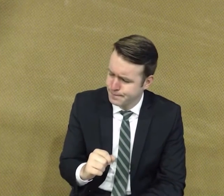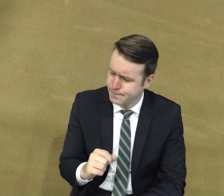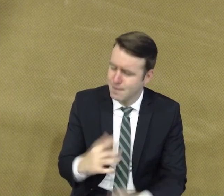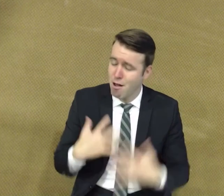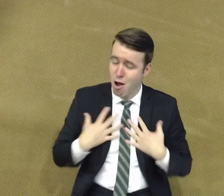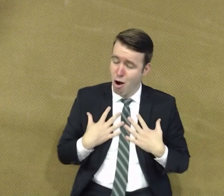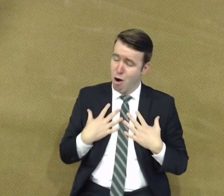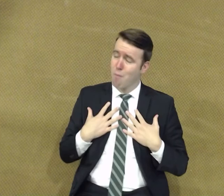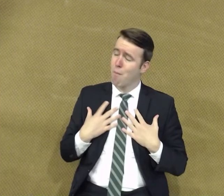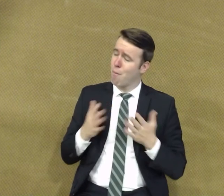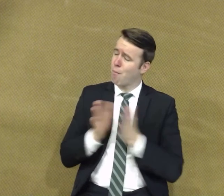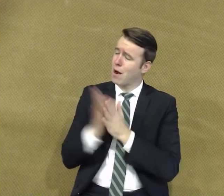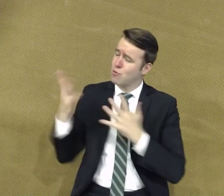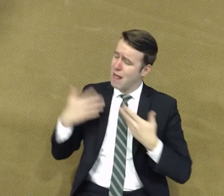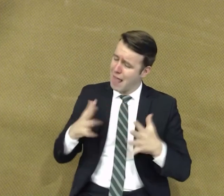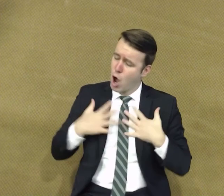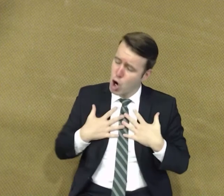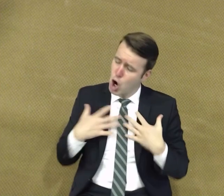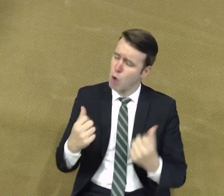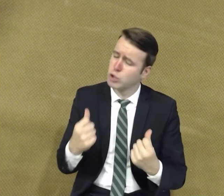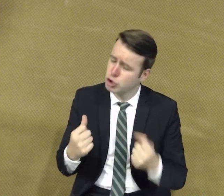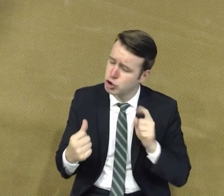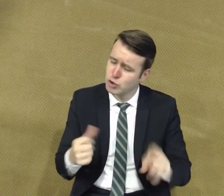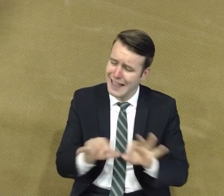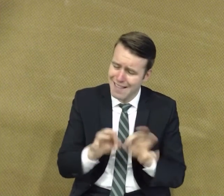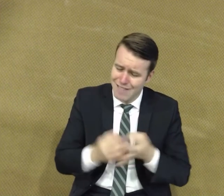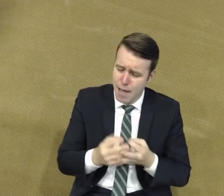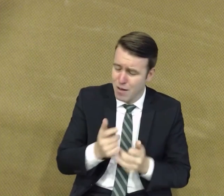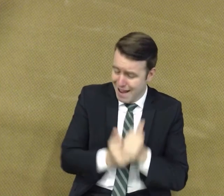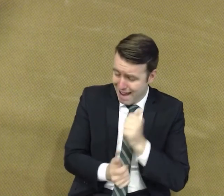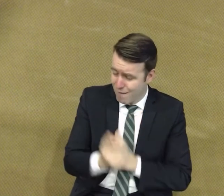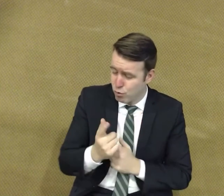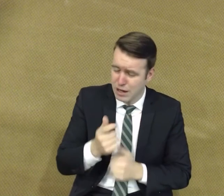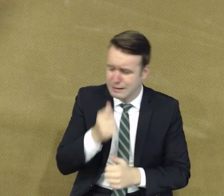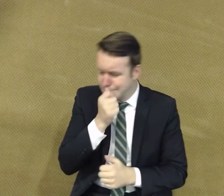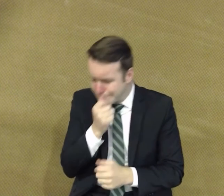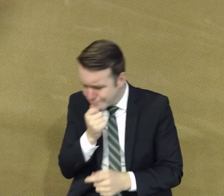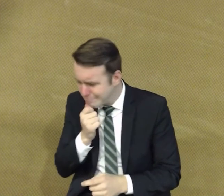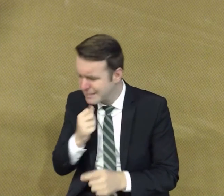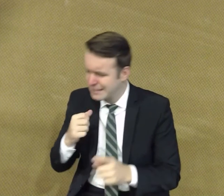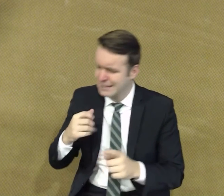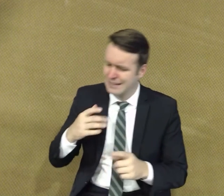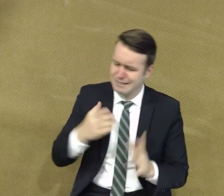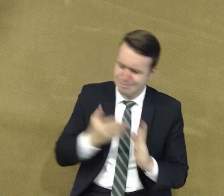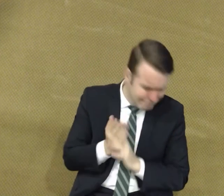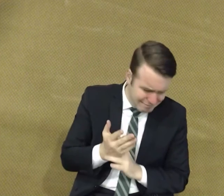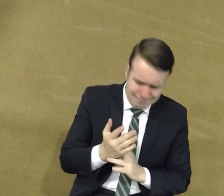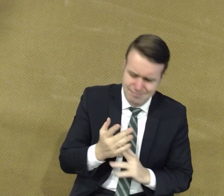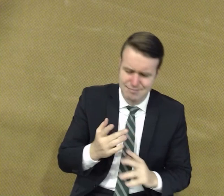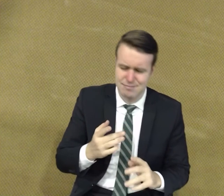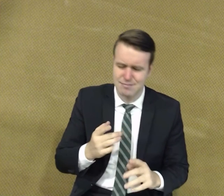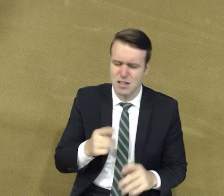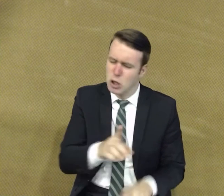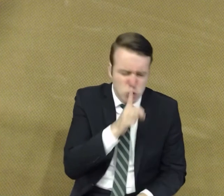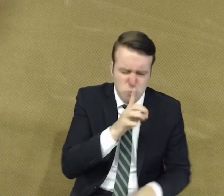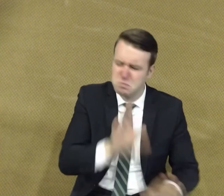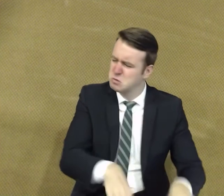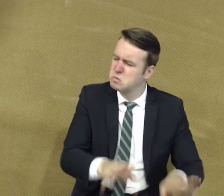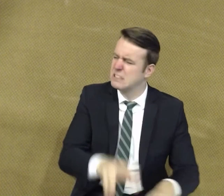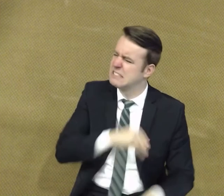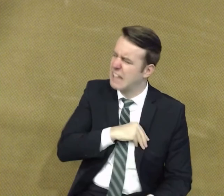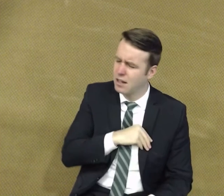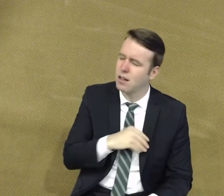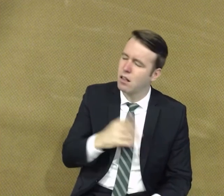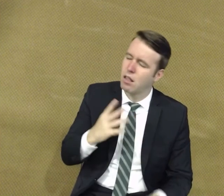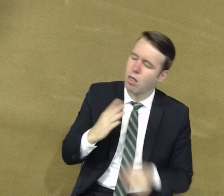Let courage come in families where everyone has been beat down and all their life they've been told to just be quiet and